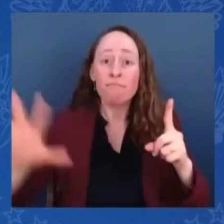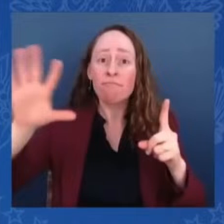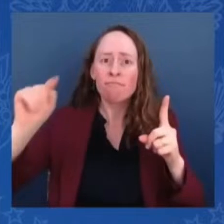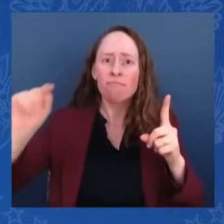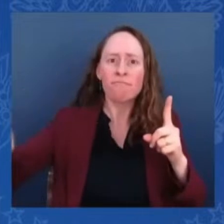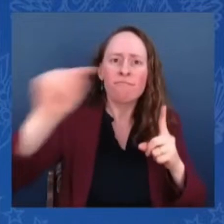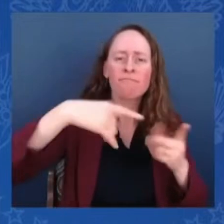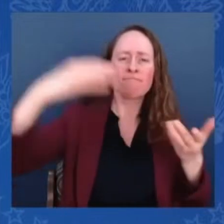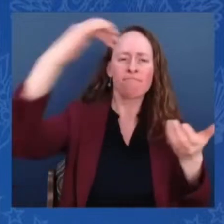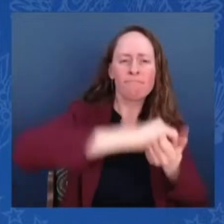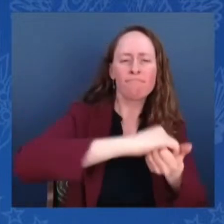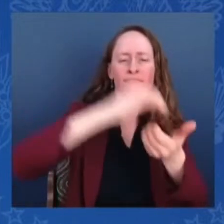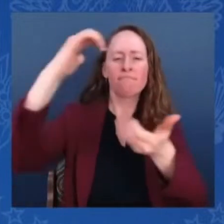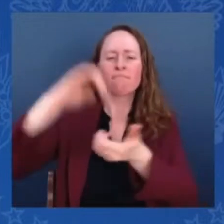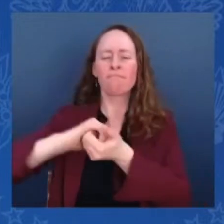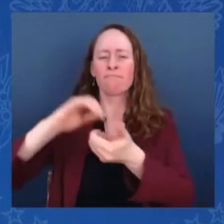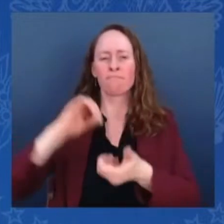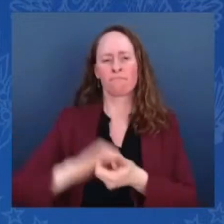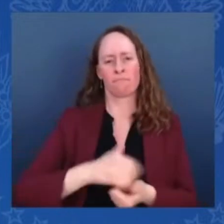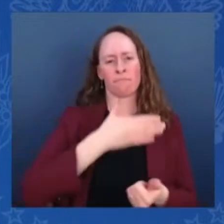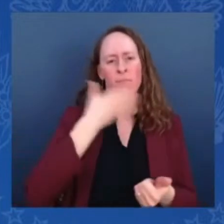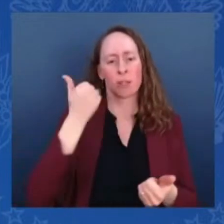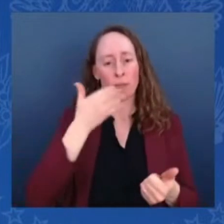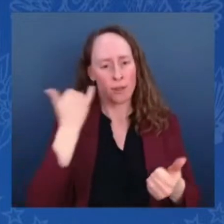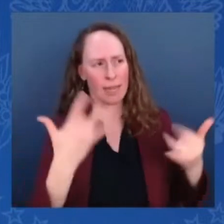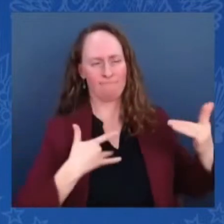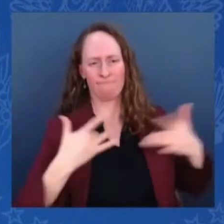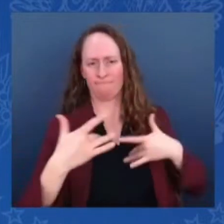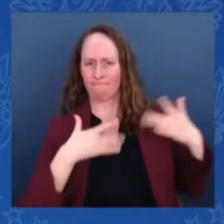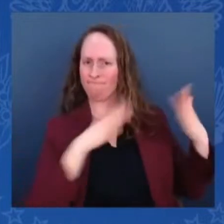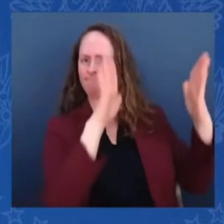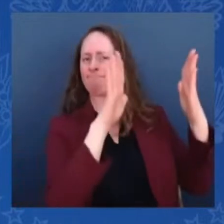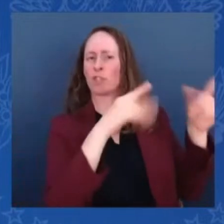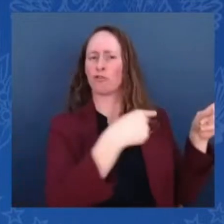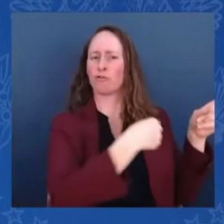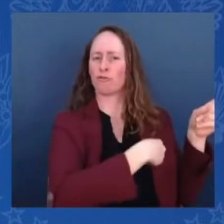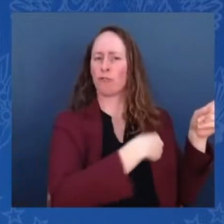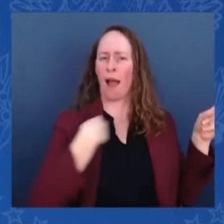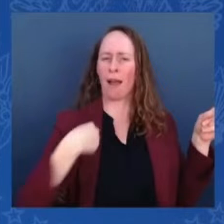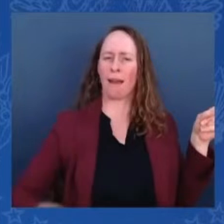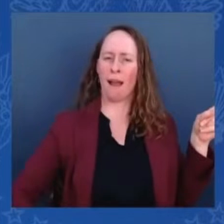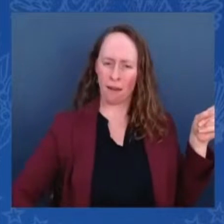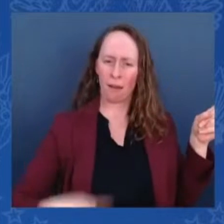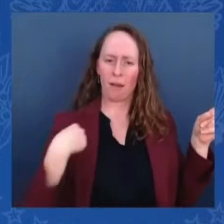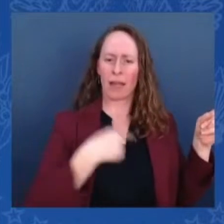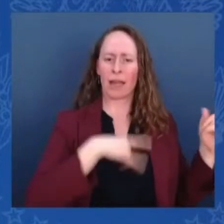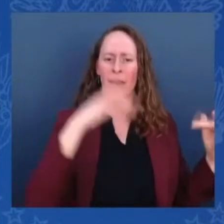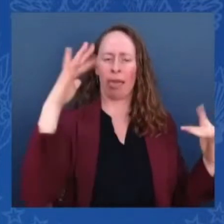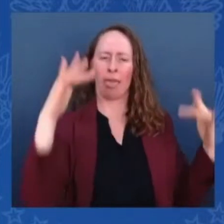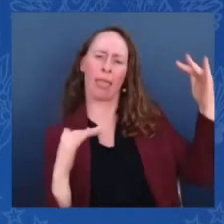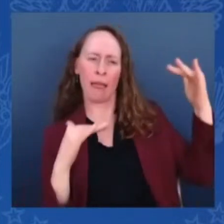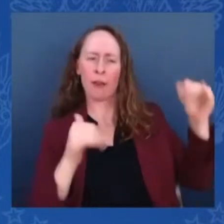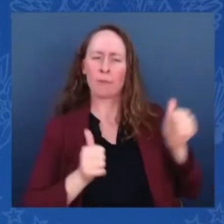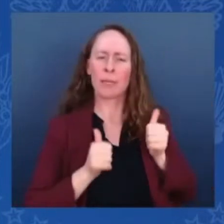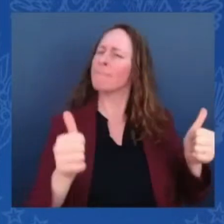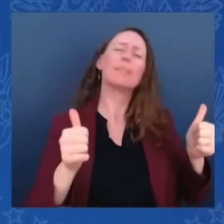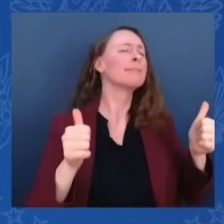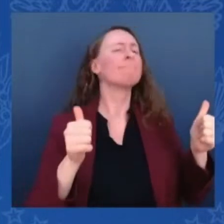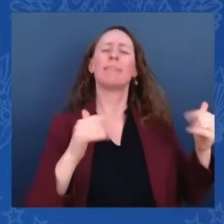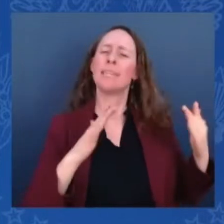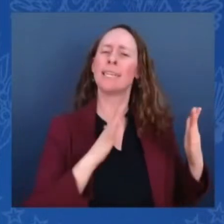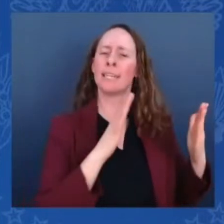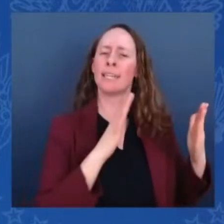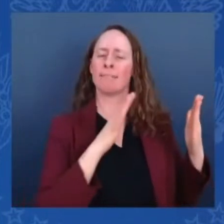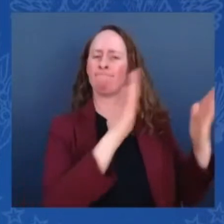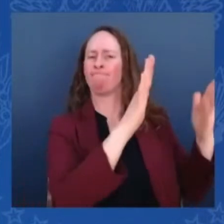China's aggressive behavior and to rebalance power in the region. We did it, what few thought